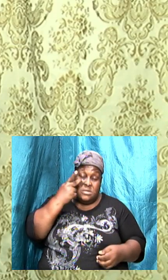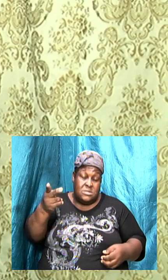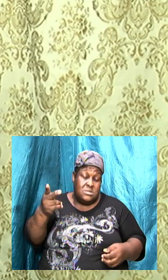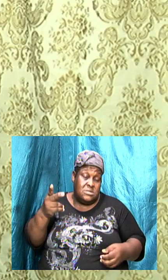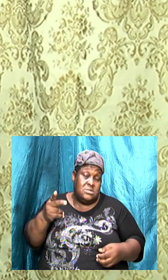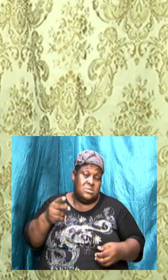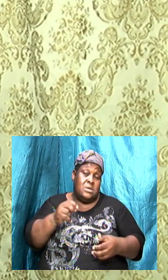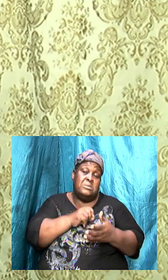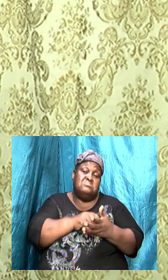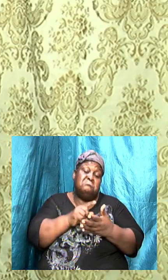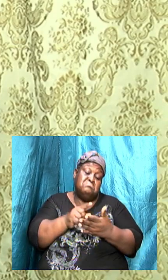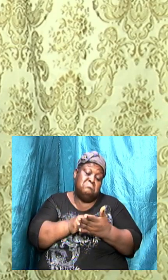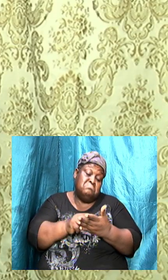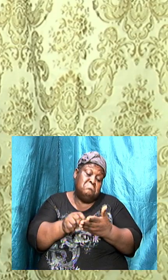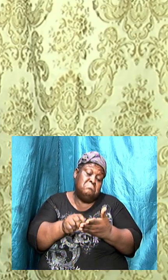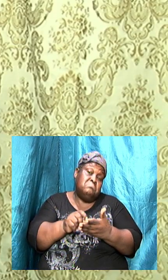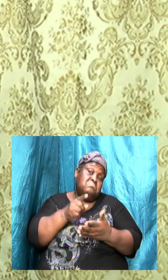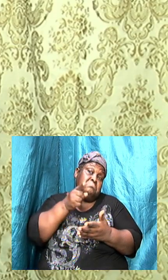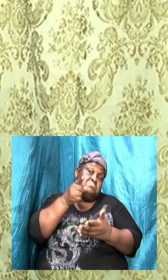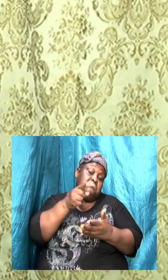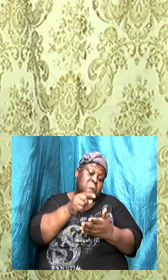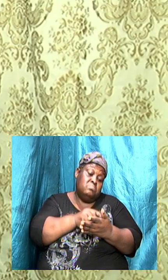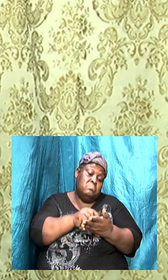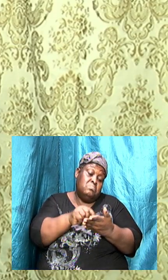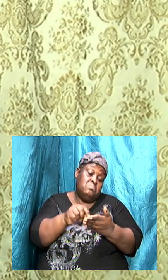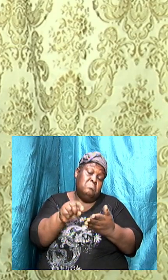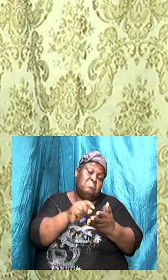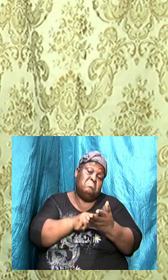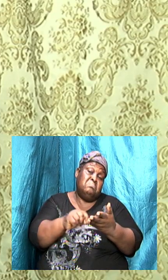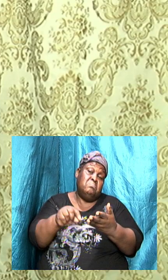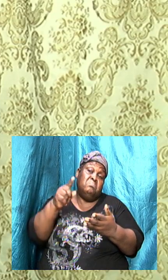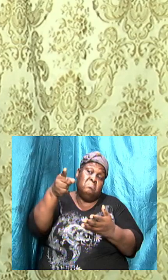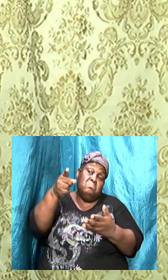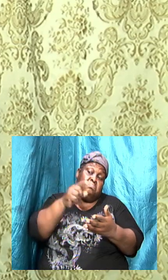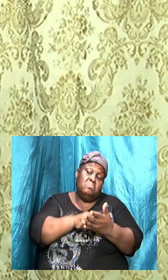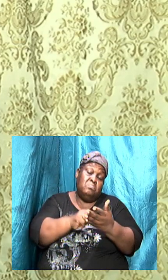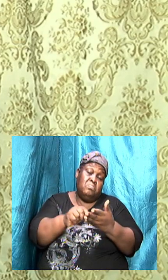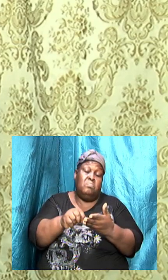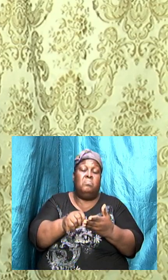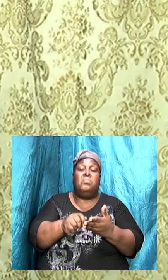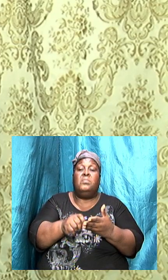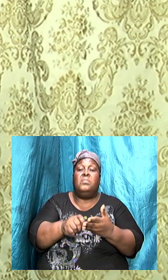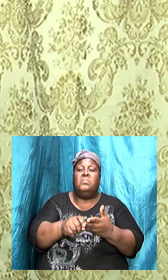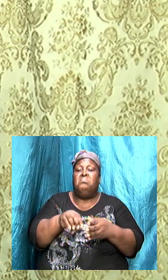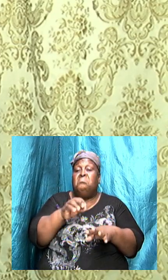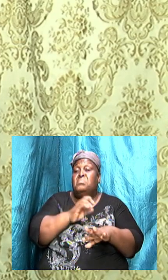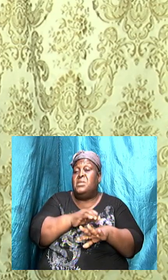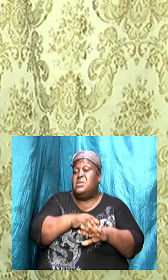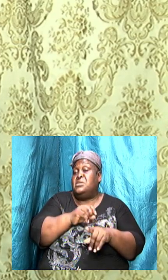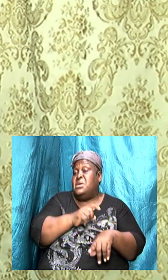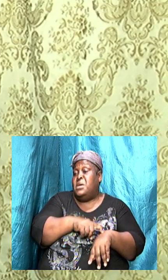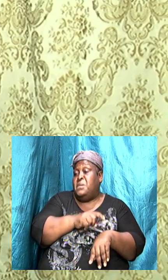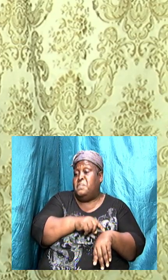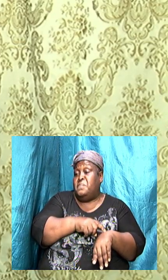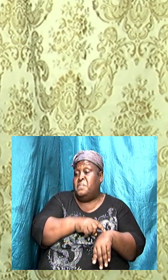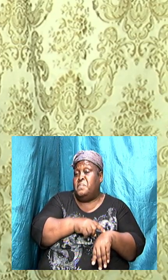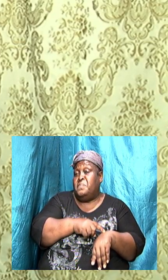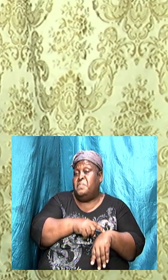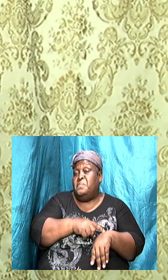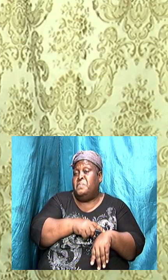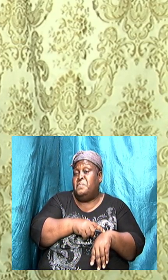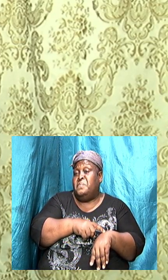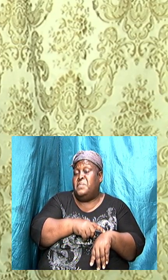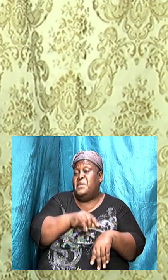note. Because at a certain point, that feet